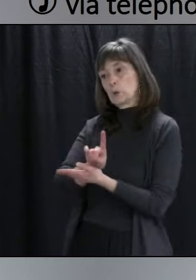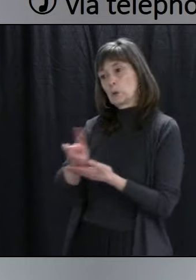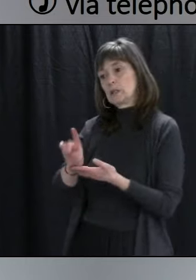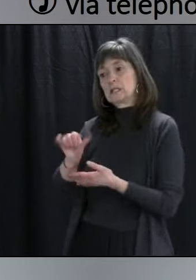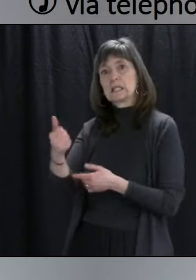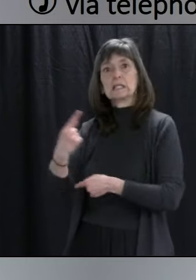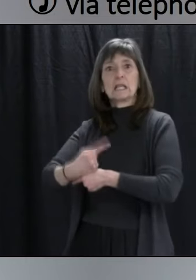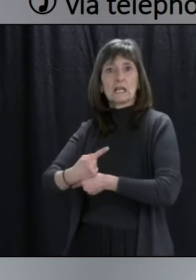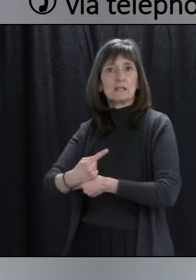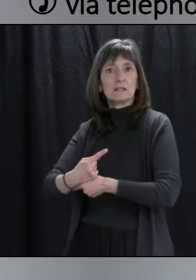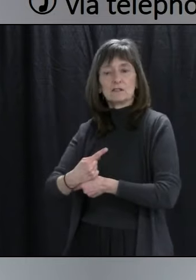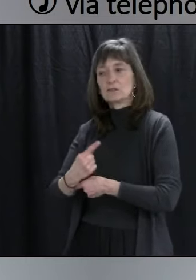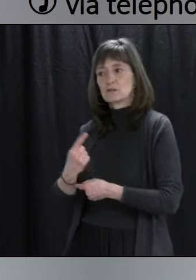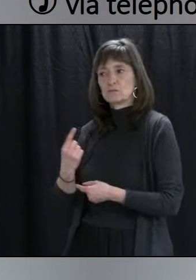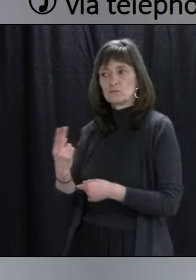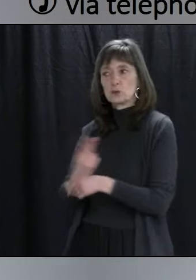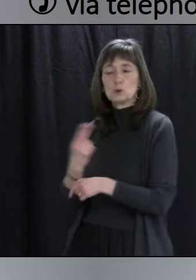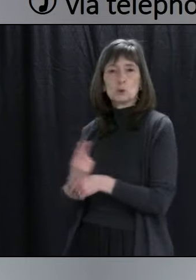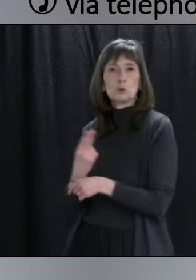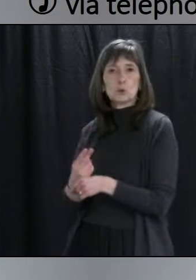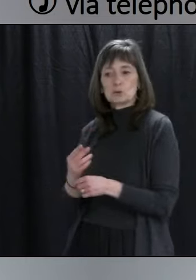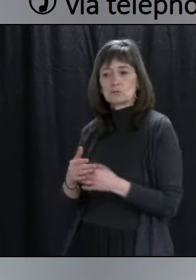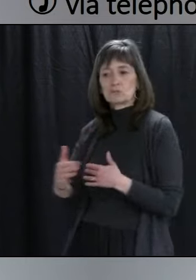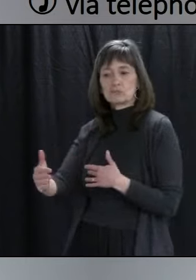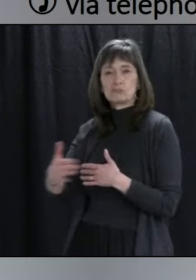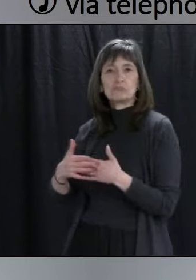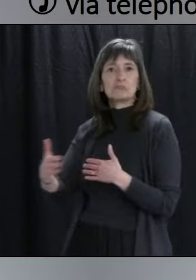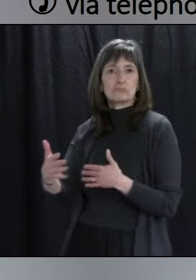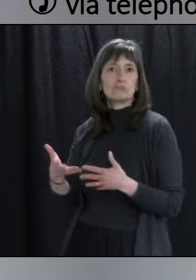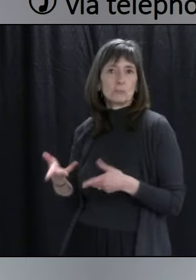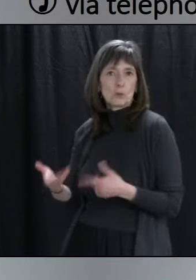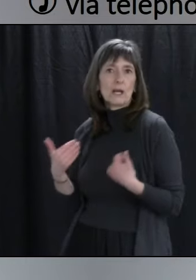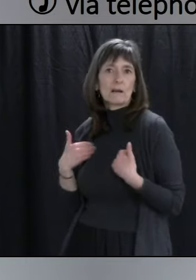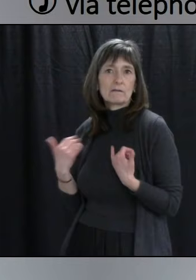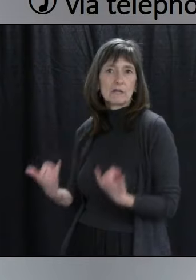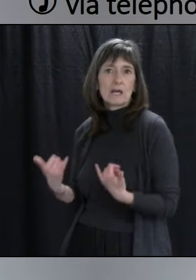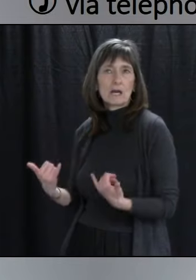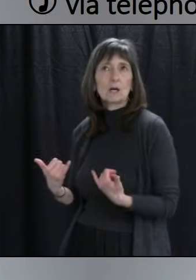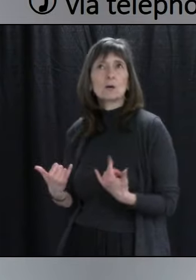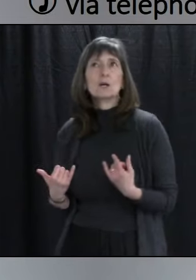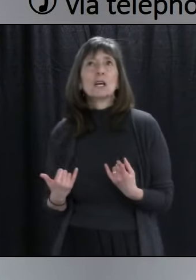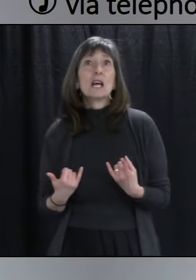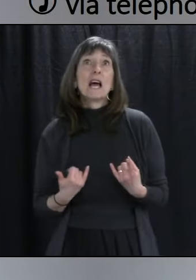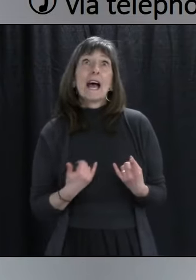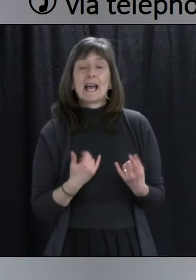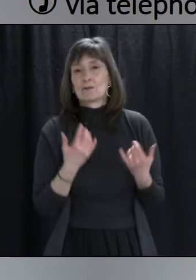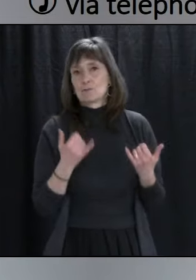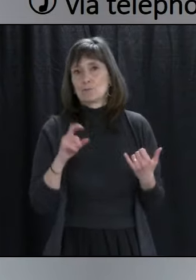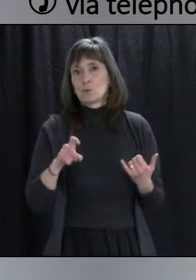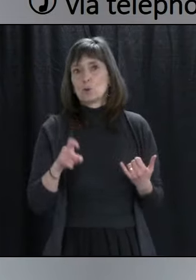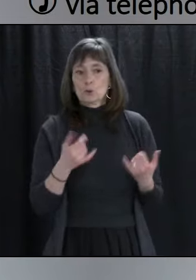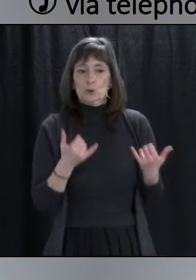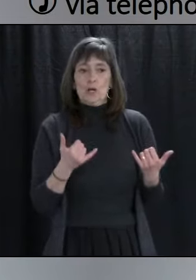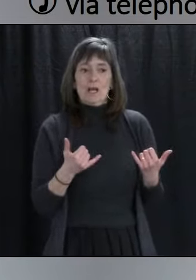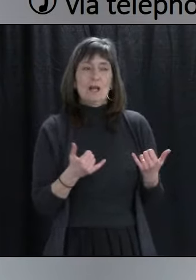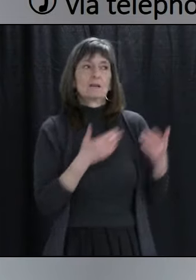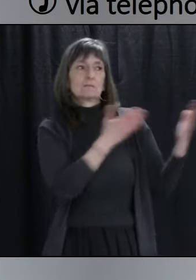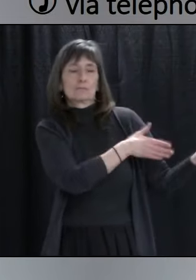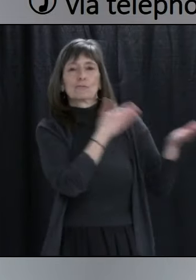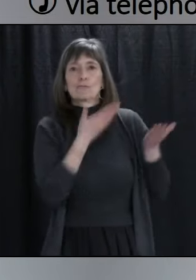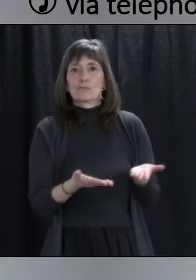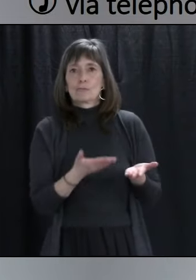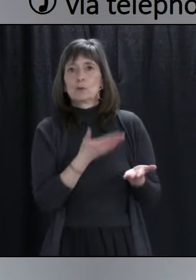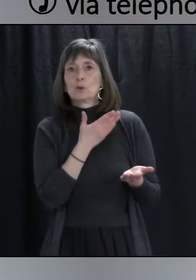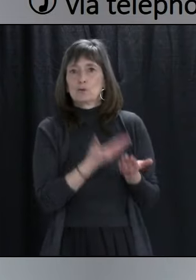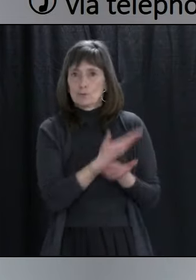current rate of usage. And as I alluded to in my opening remarks, we are expecting deliveries today and through the week. The